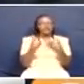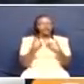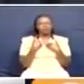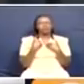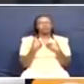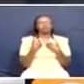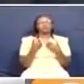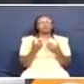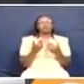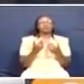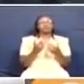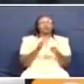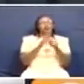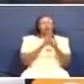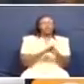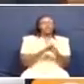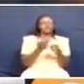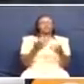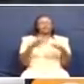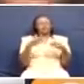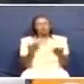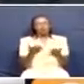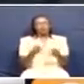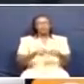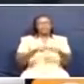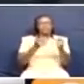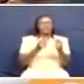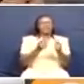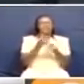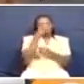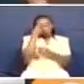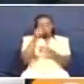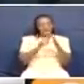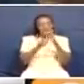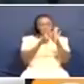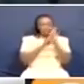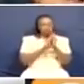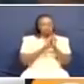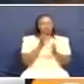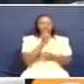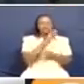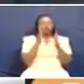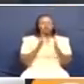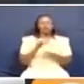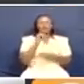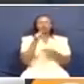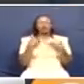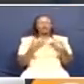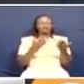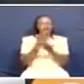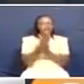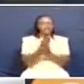There can't be prejudice because under the rules, the petitioner is not entitled to a